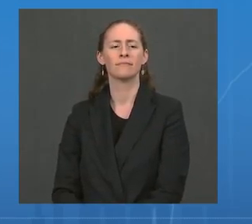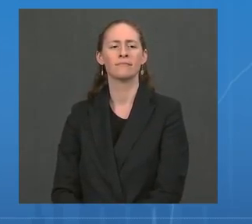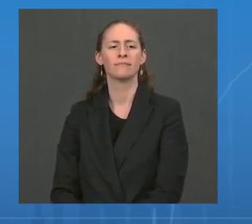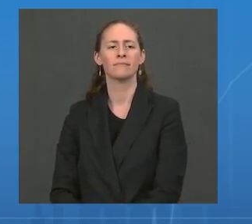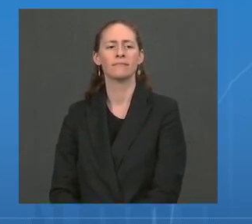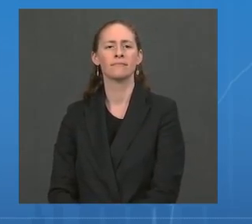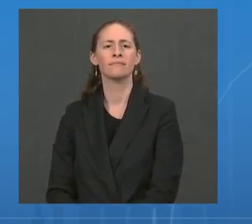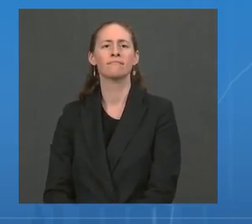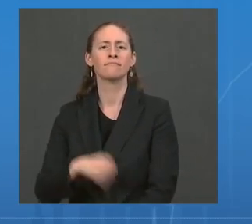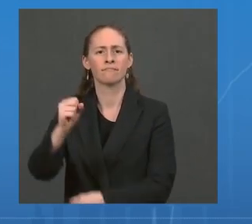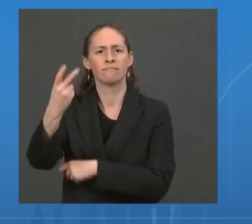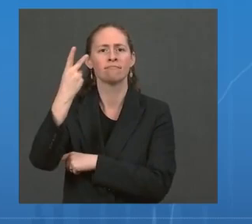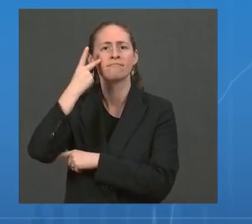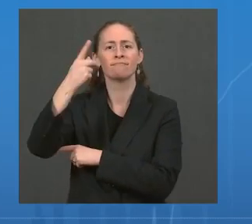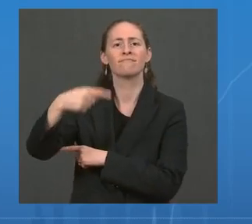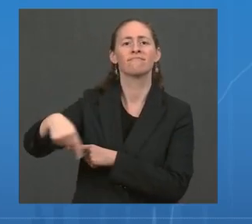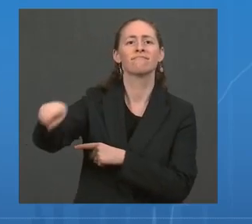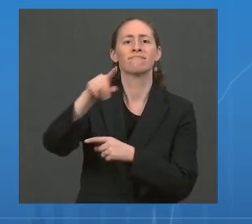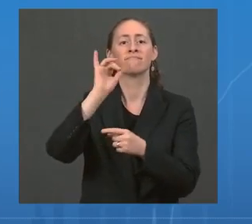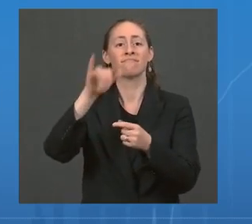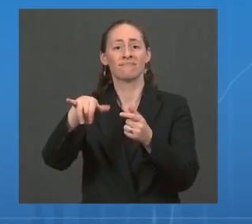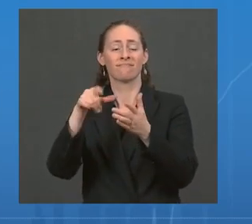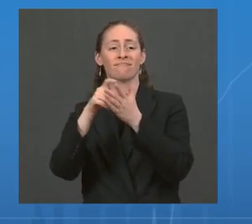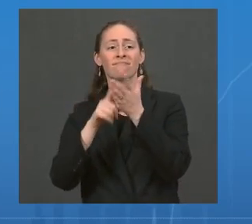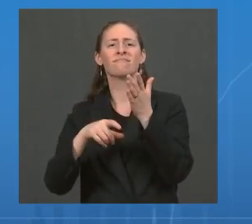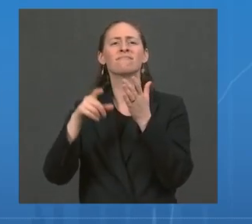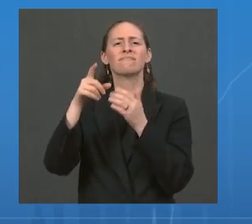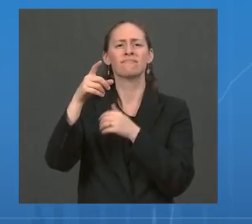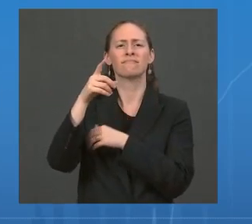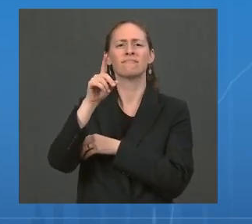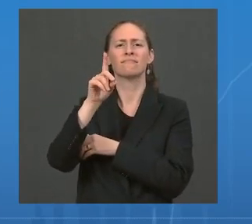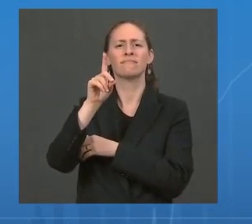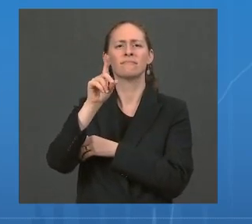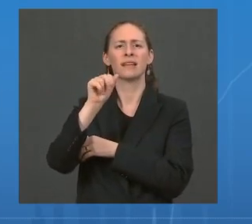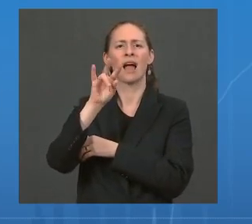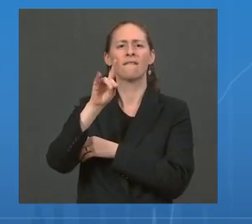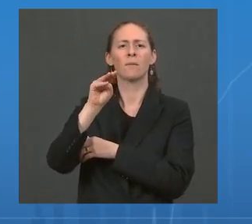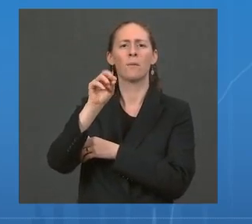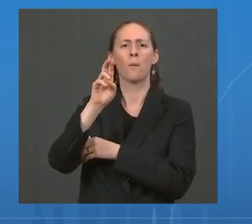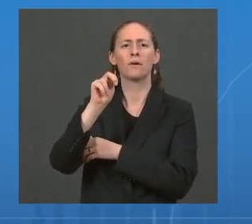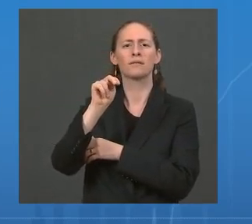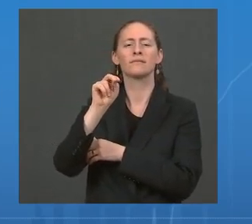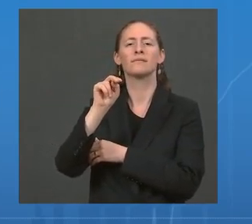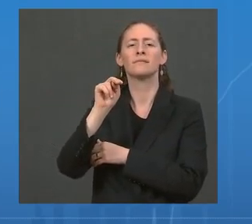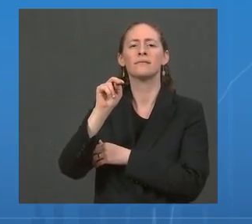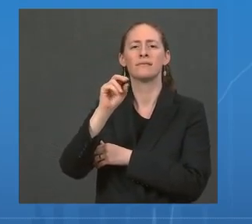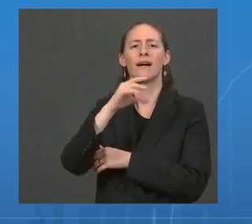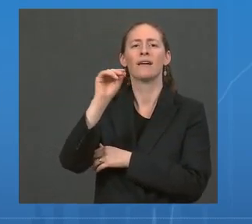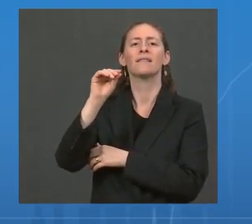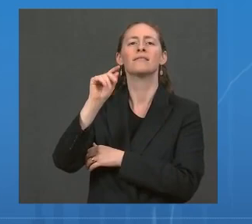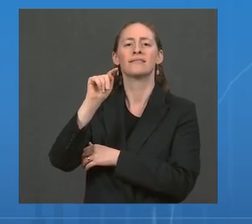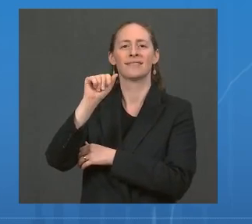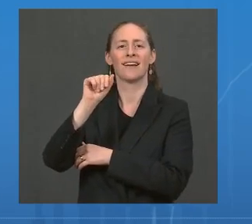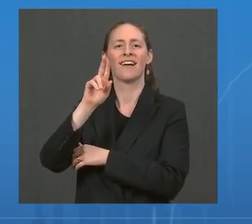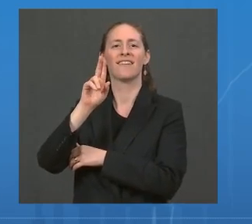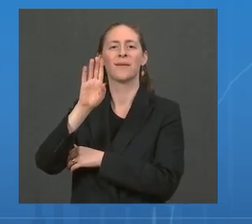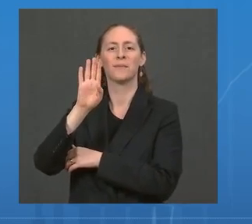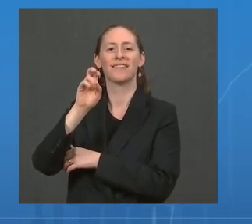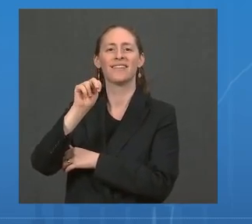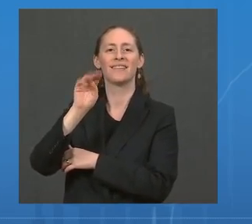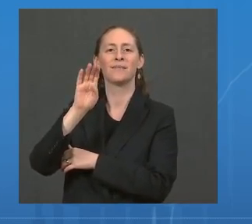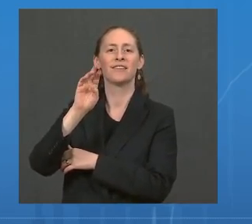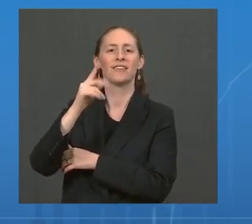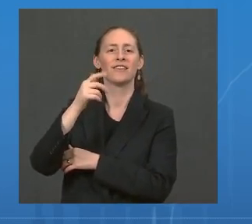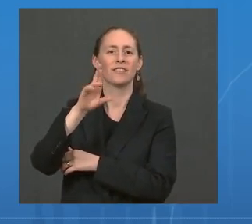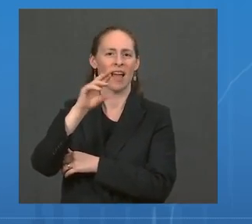Taubenberger, and I, in May, and then again in August of this year, wrote in the American Journal of